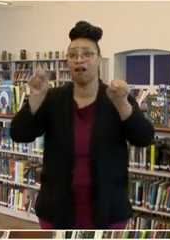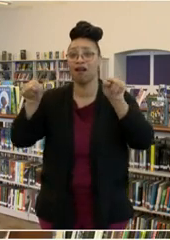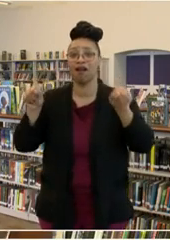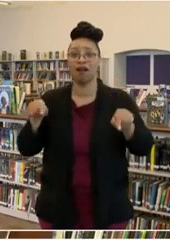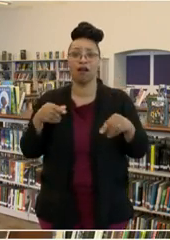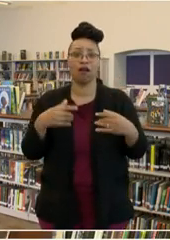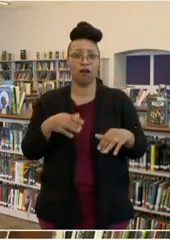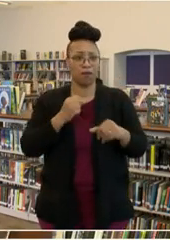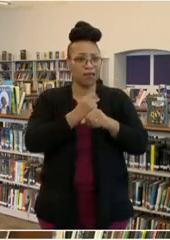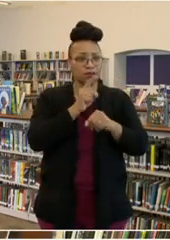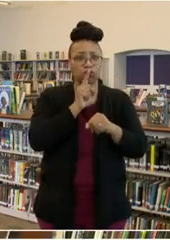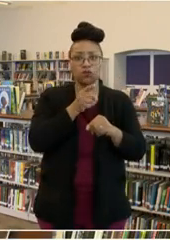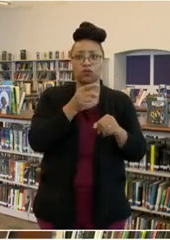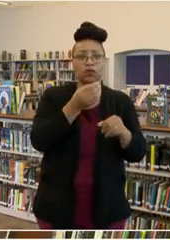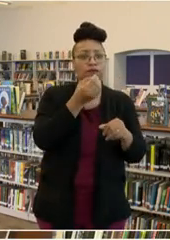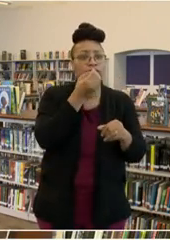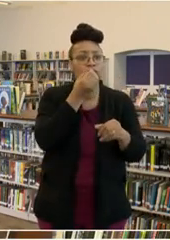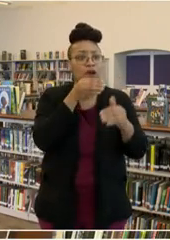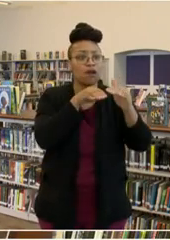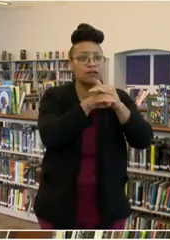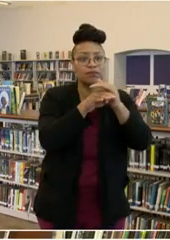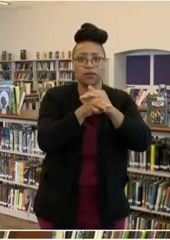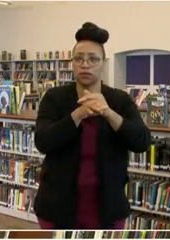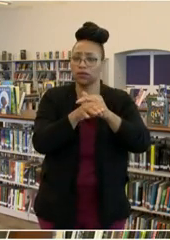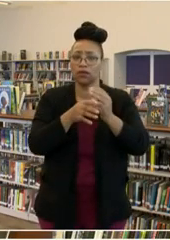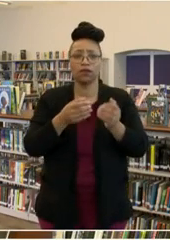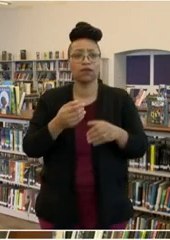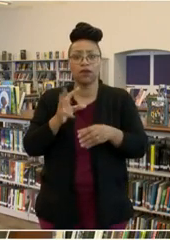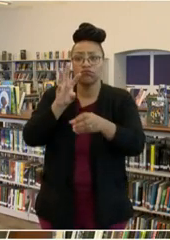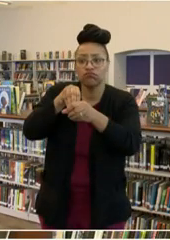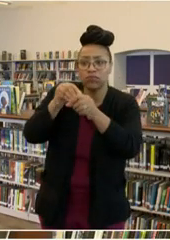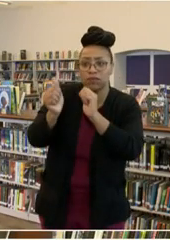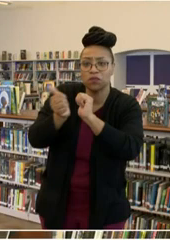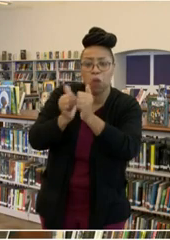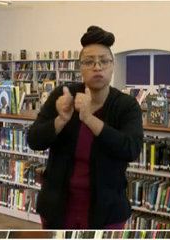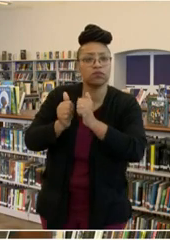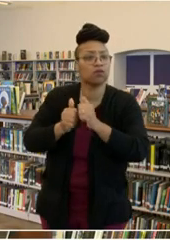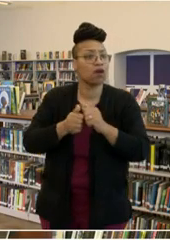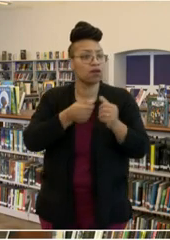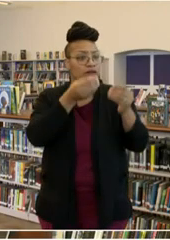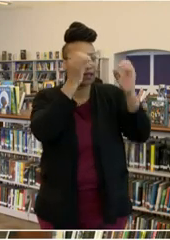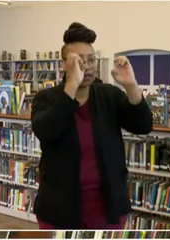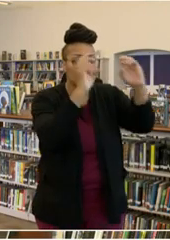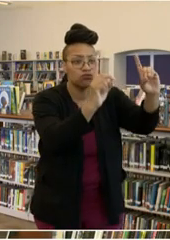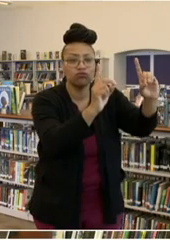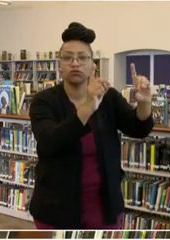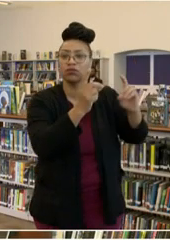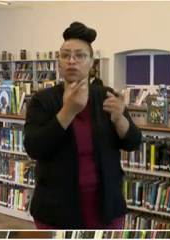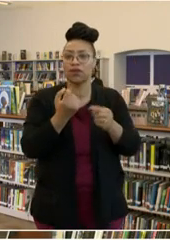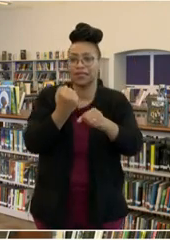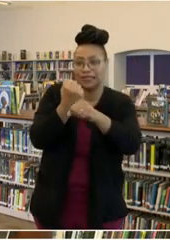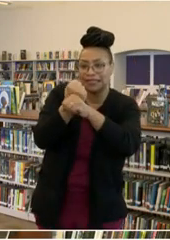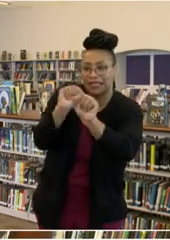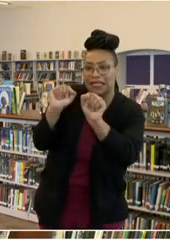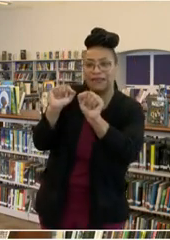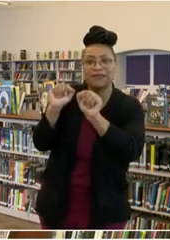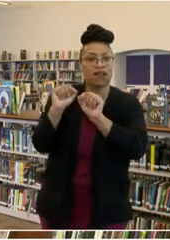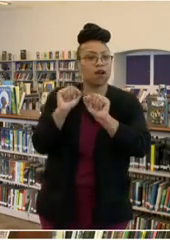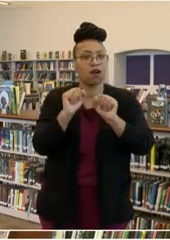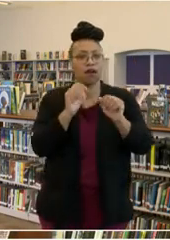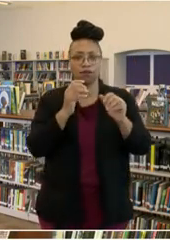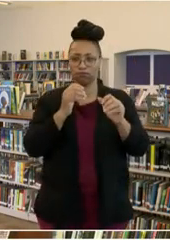athletics, that they're challenged, that they are safe, and that they are loved. And they do it in